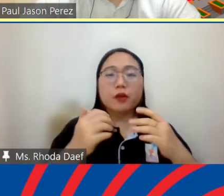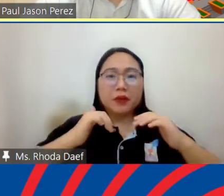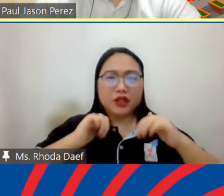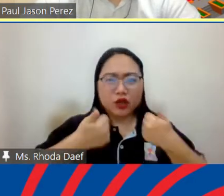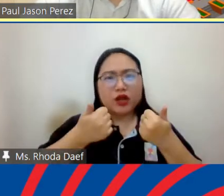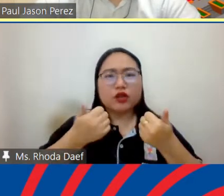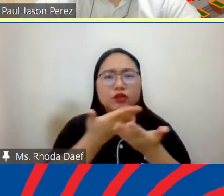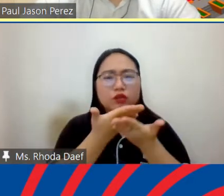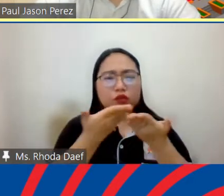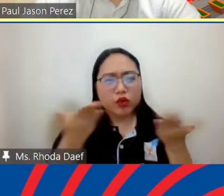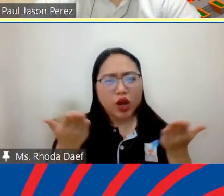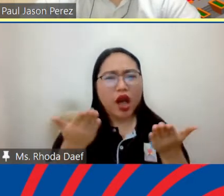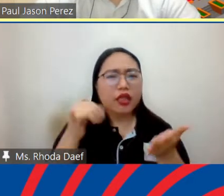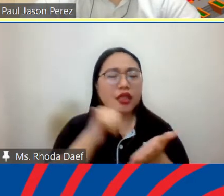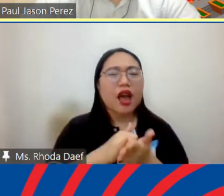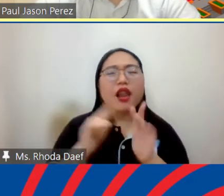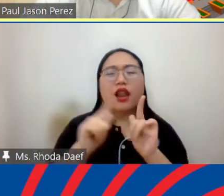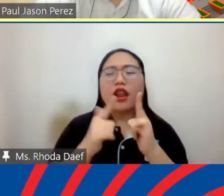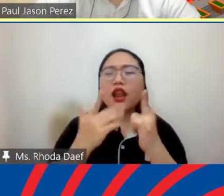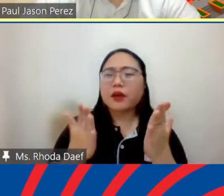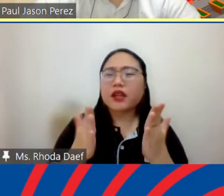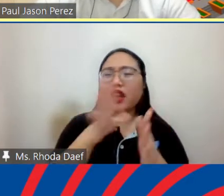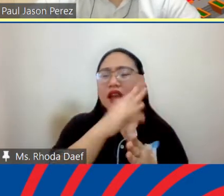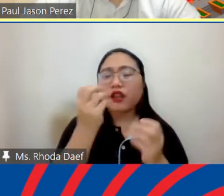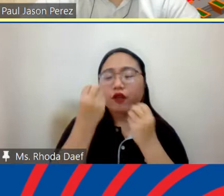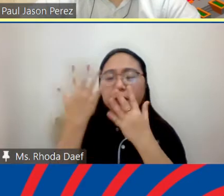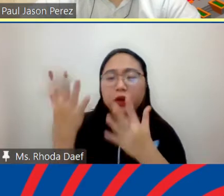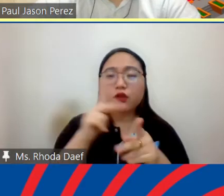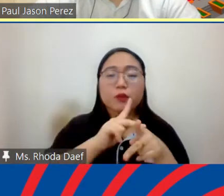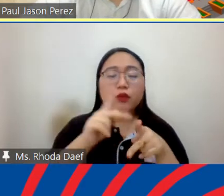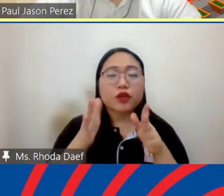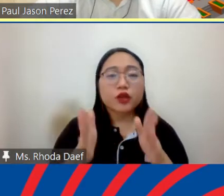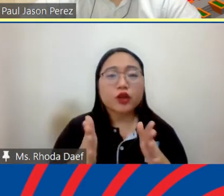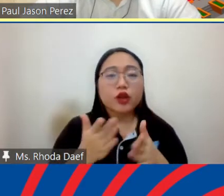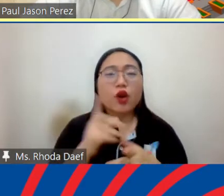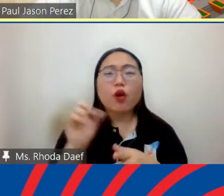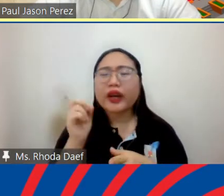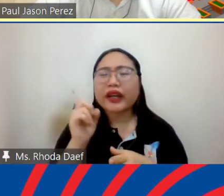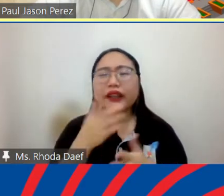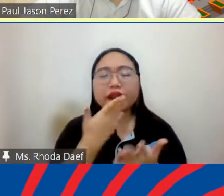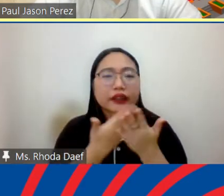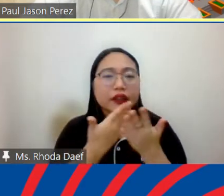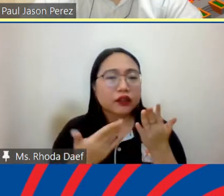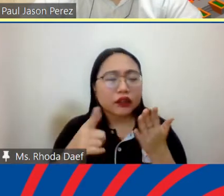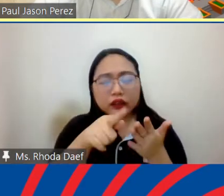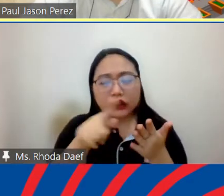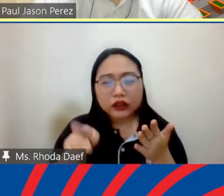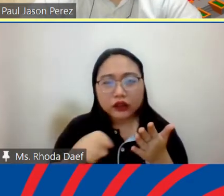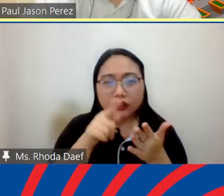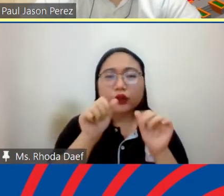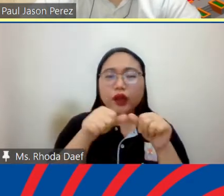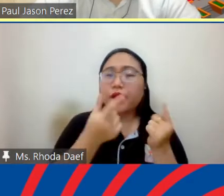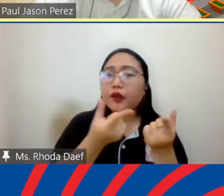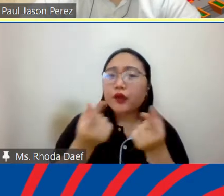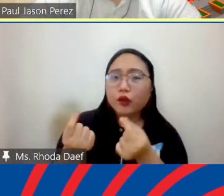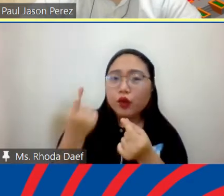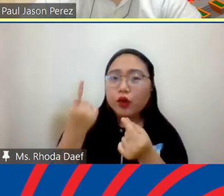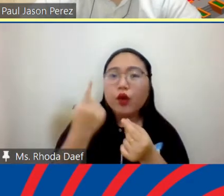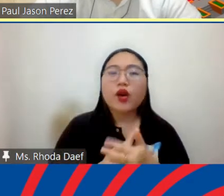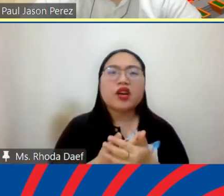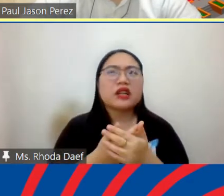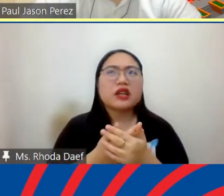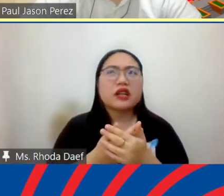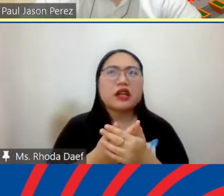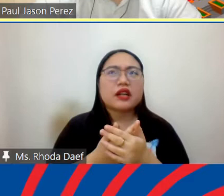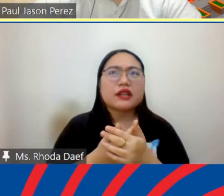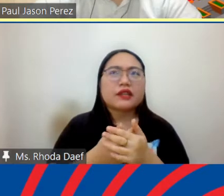as librarians and information professionals, what are the things that we can do aside from providing access